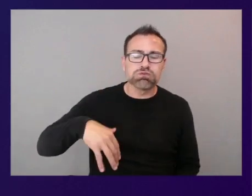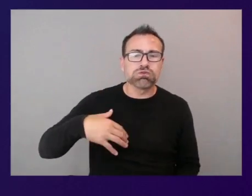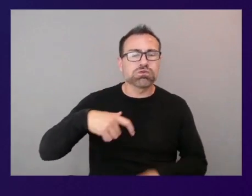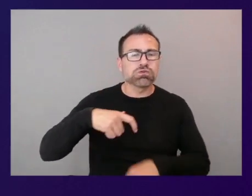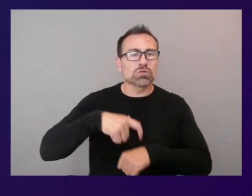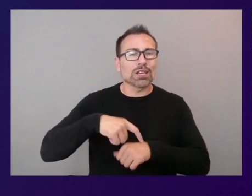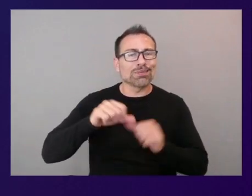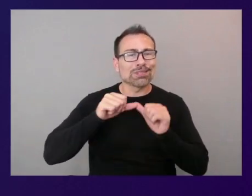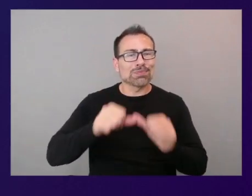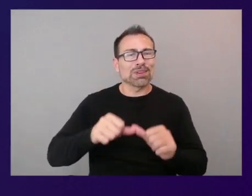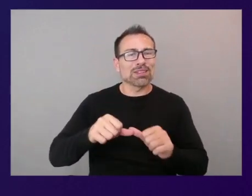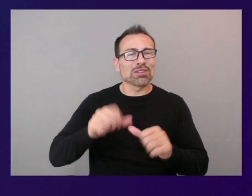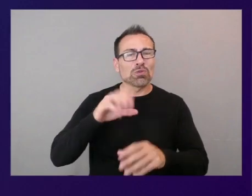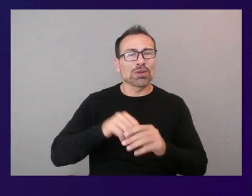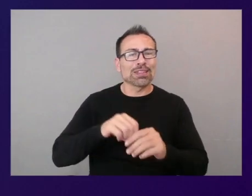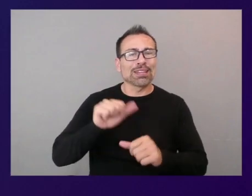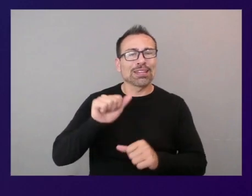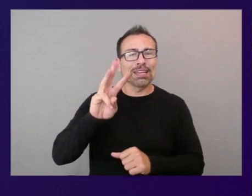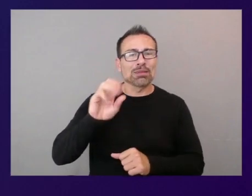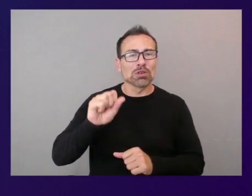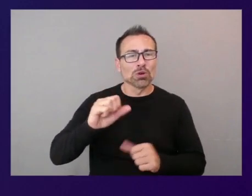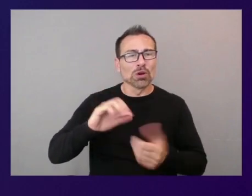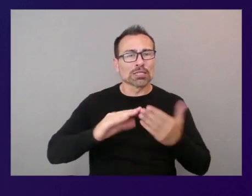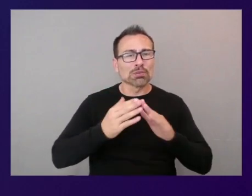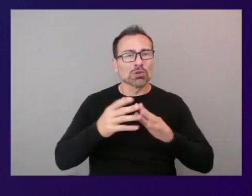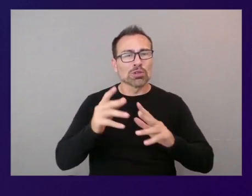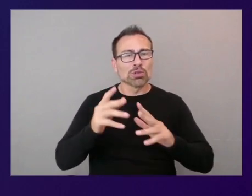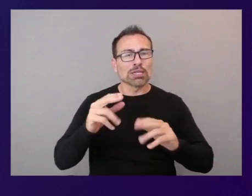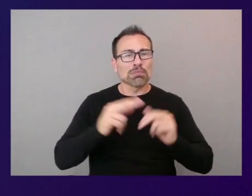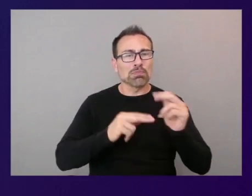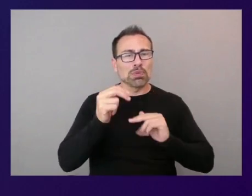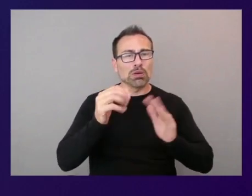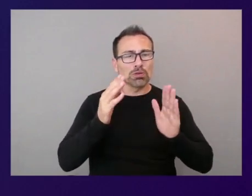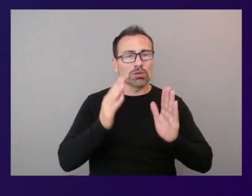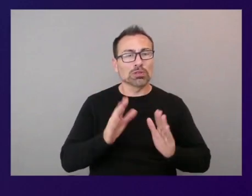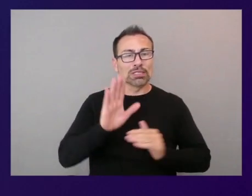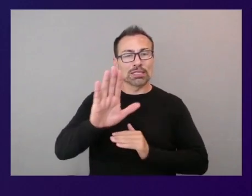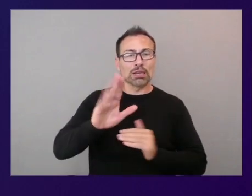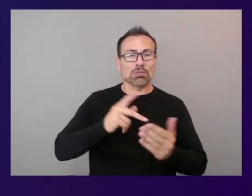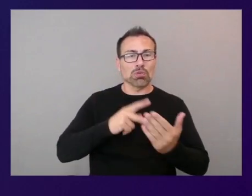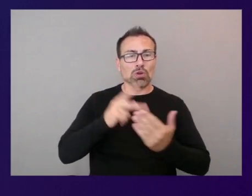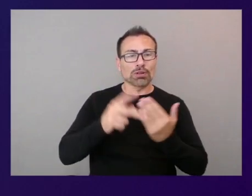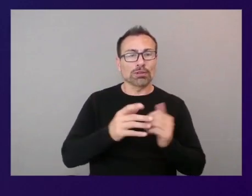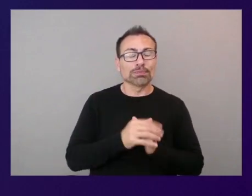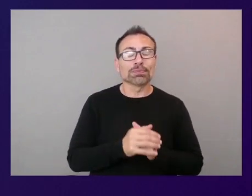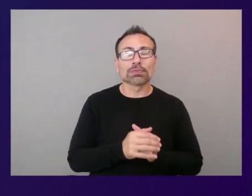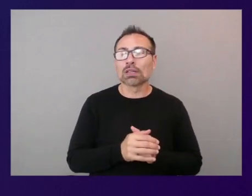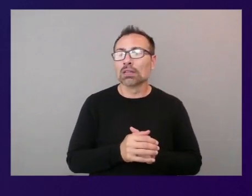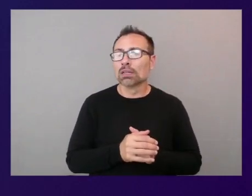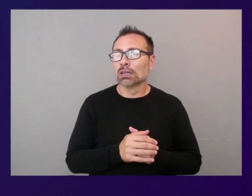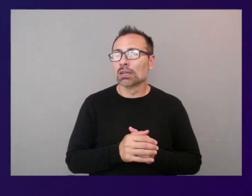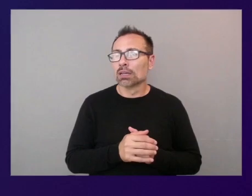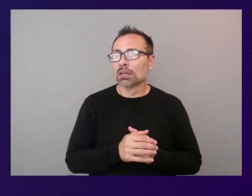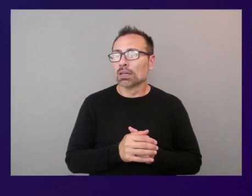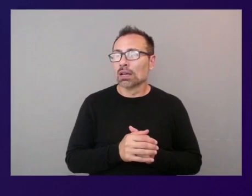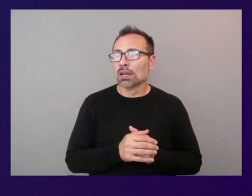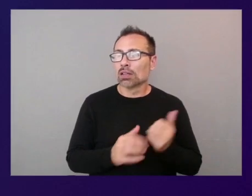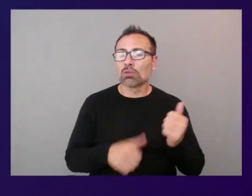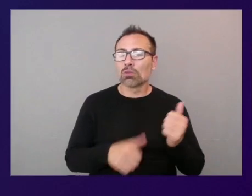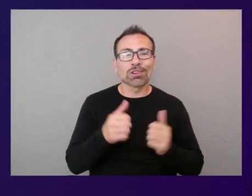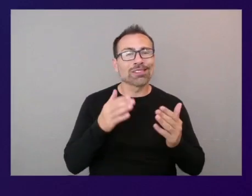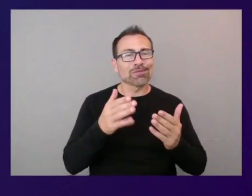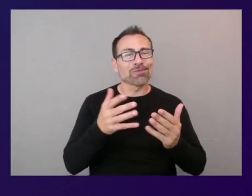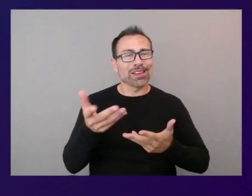with the AWS Community Builders program has been the majority of the way that we interact is through